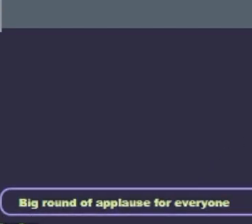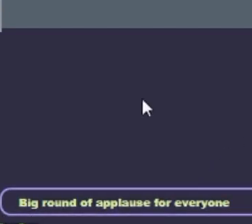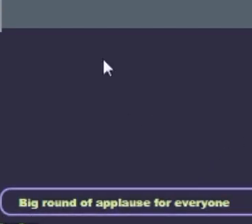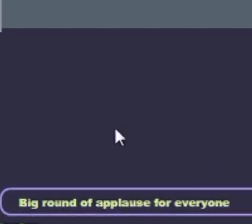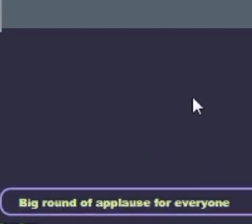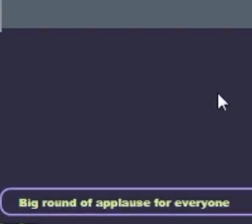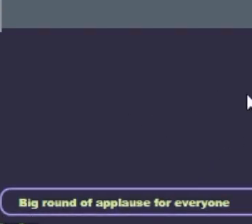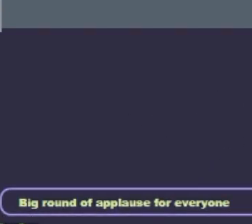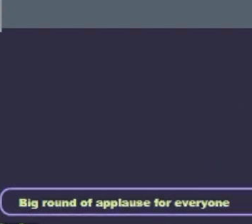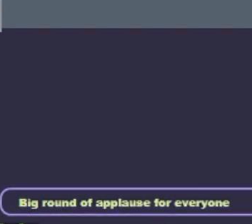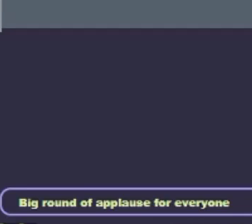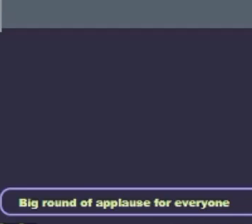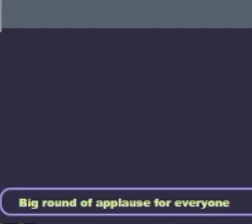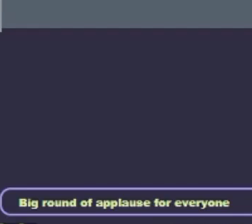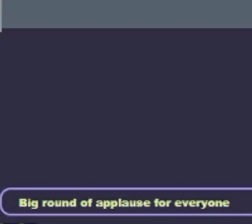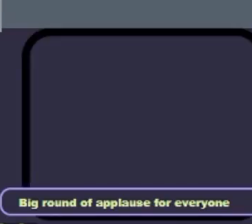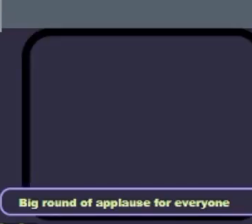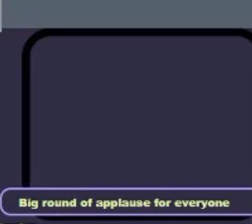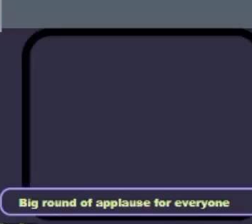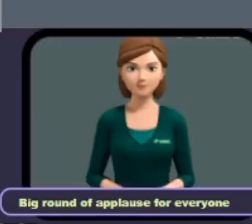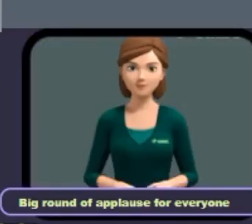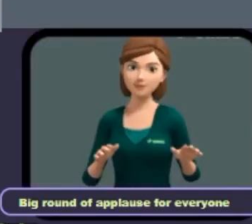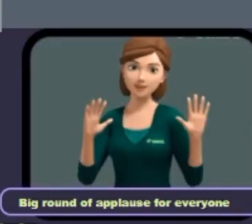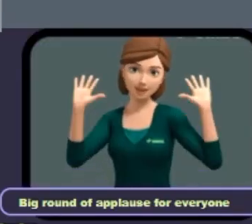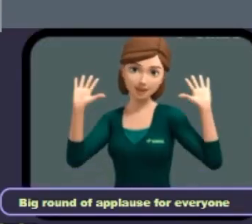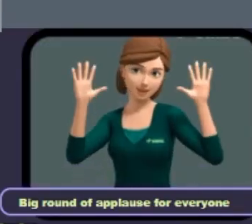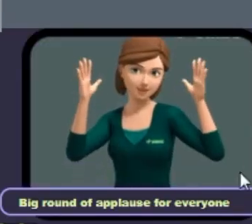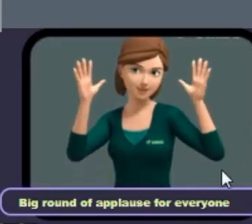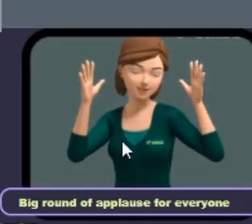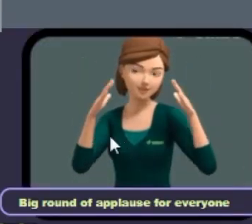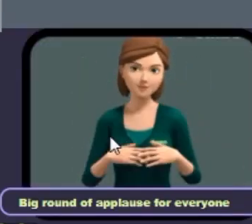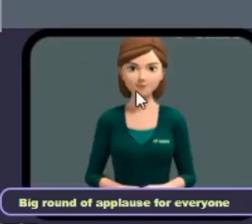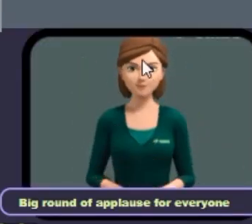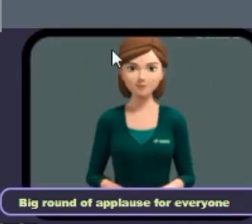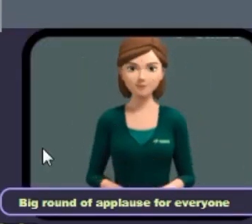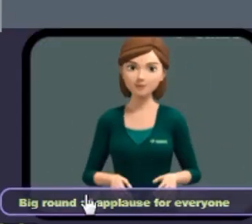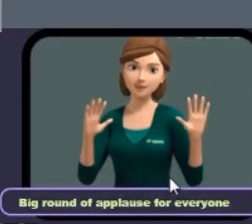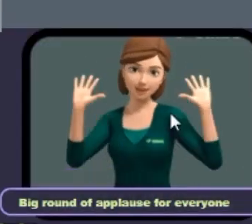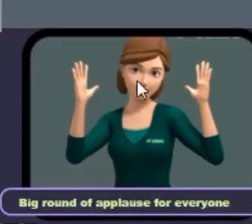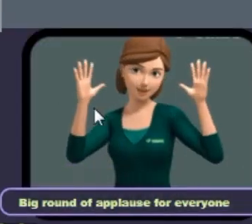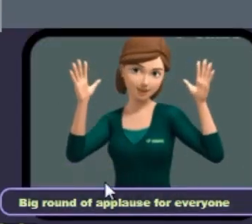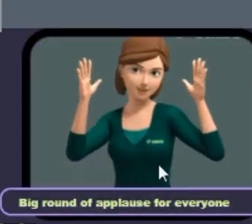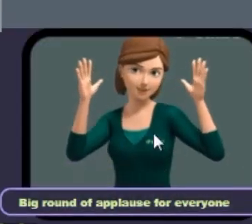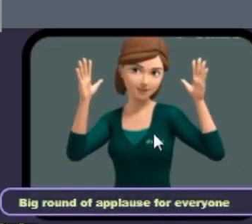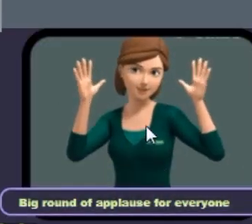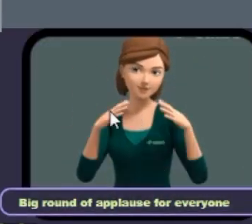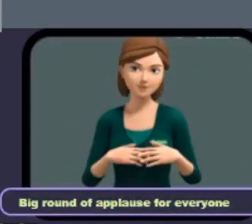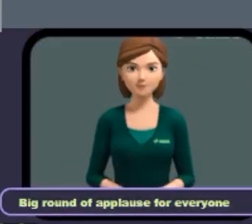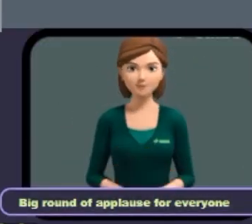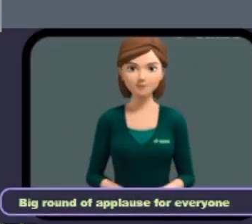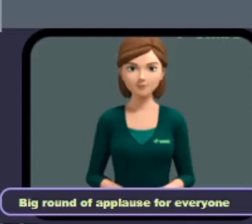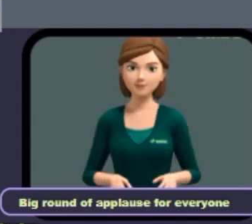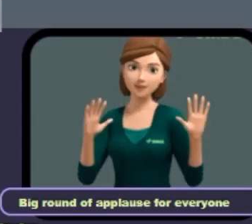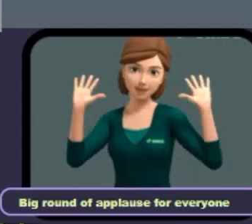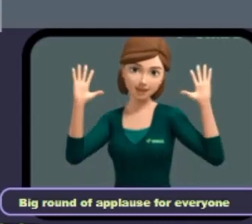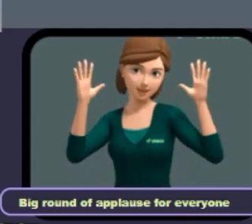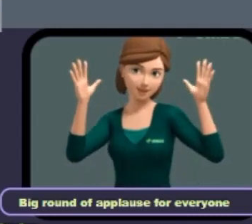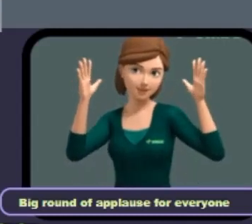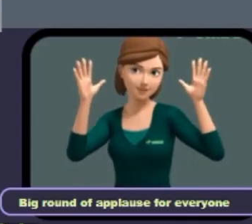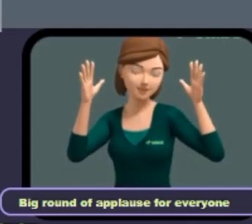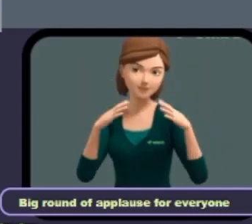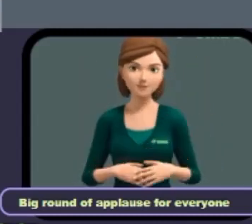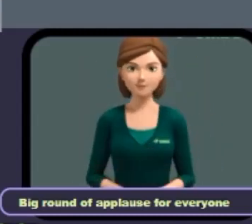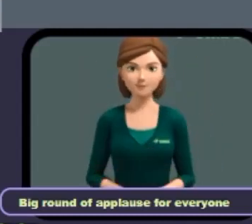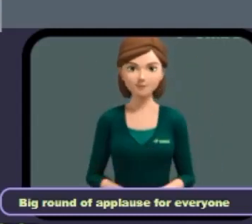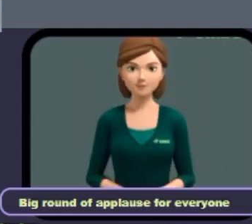this screen and she'll be able to see this image also over here which